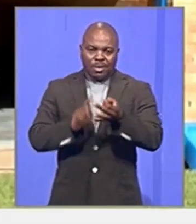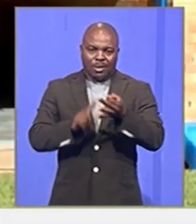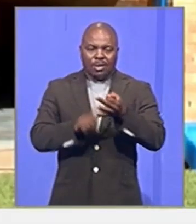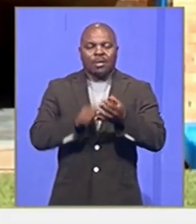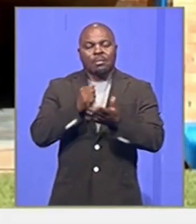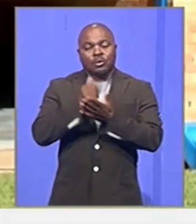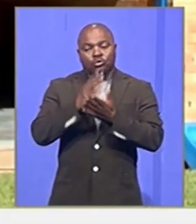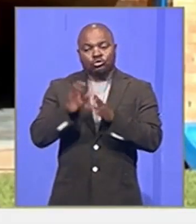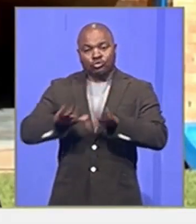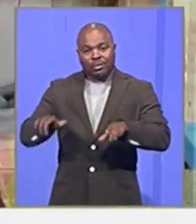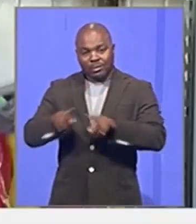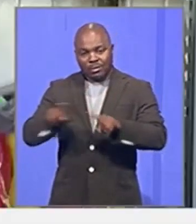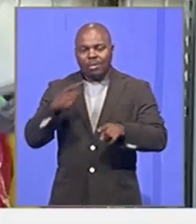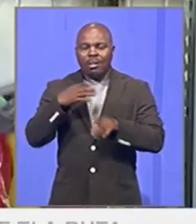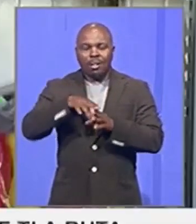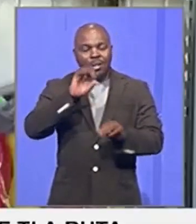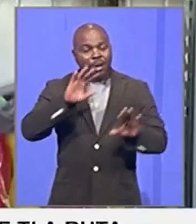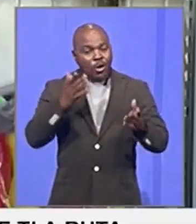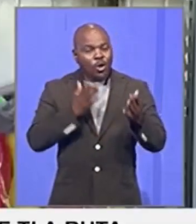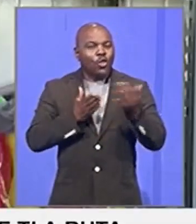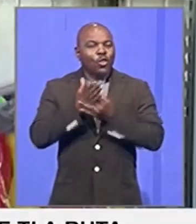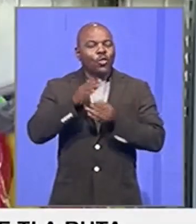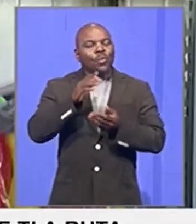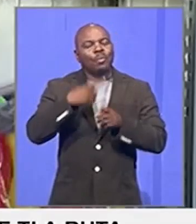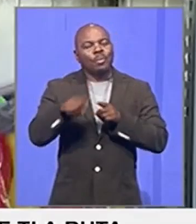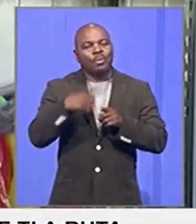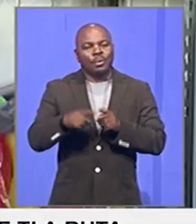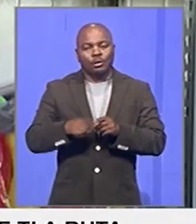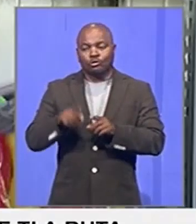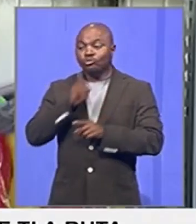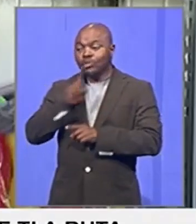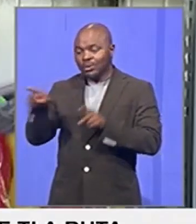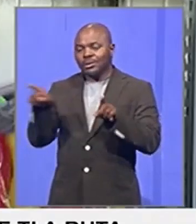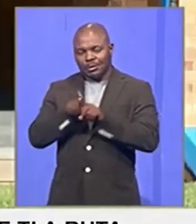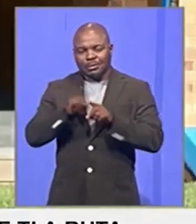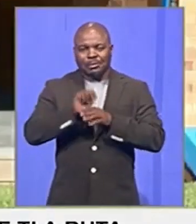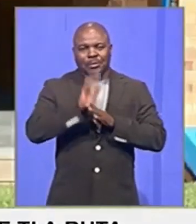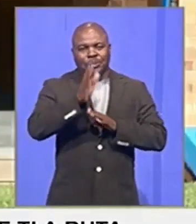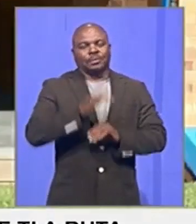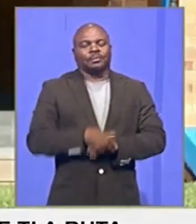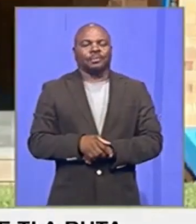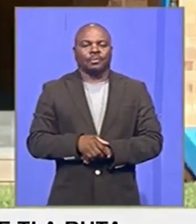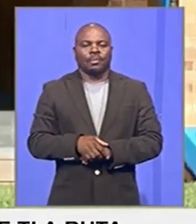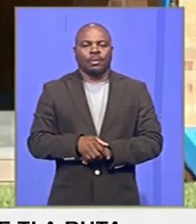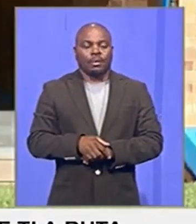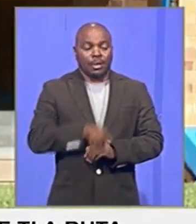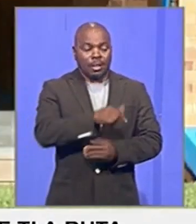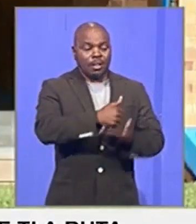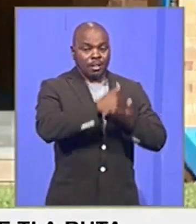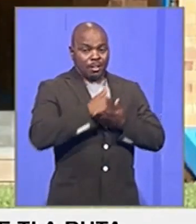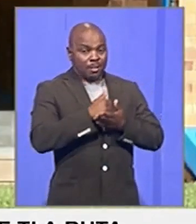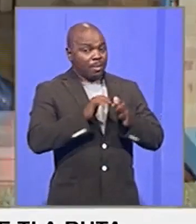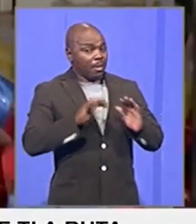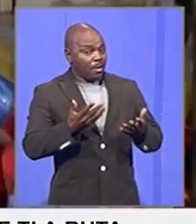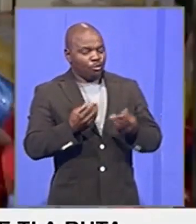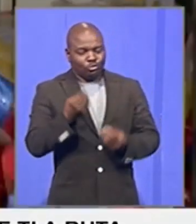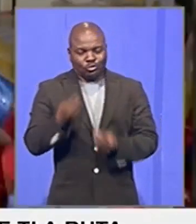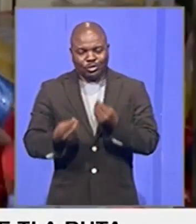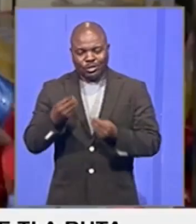that the children learn through play. Matitjhere lona a tlo kwetliswa. E re thusa hore ngwana o tla kgona ho ithuta